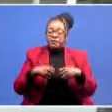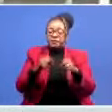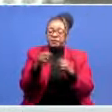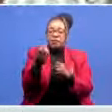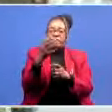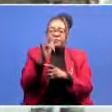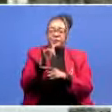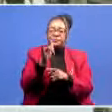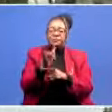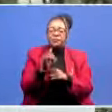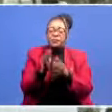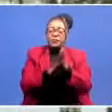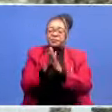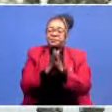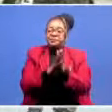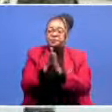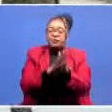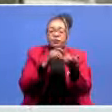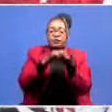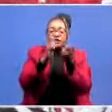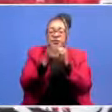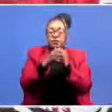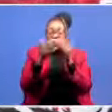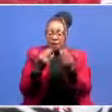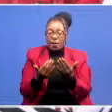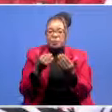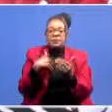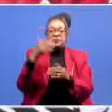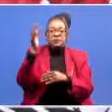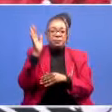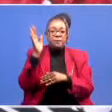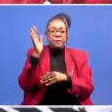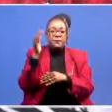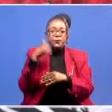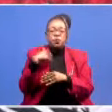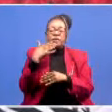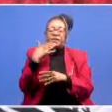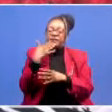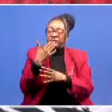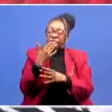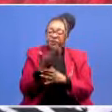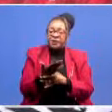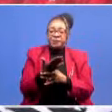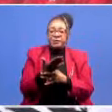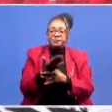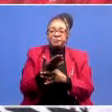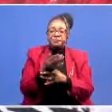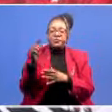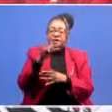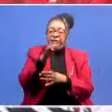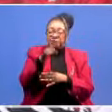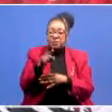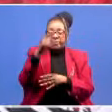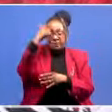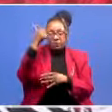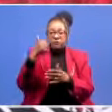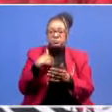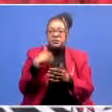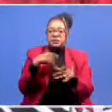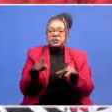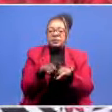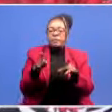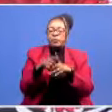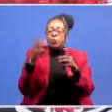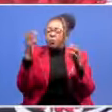to agitate for change has been lauded. Natoa shukurani kuu, maana hata mimi nilikuwako niko katika hali ya wasiwasi